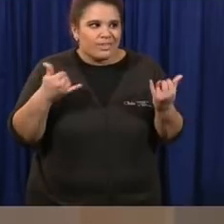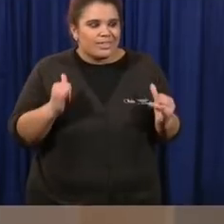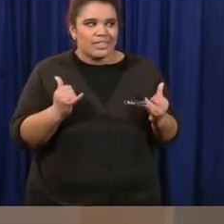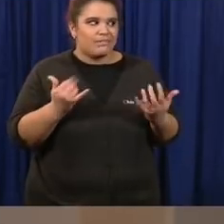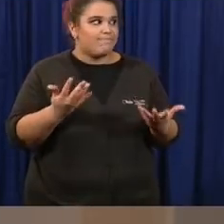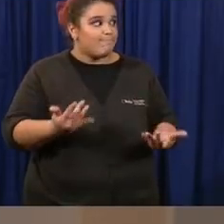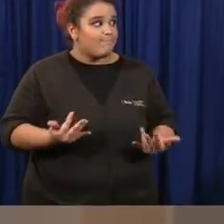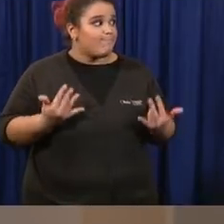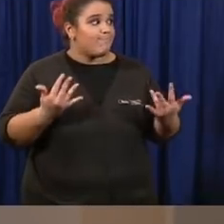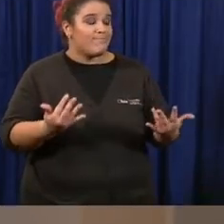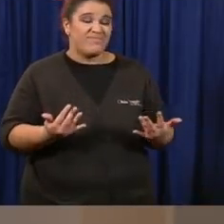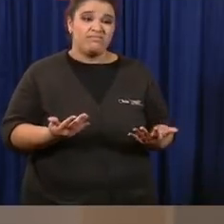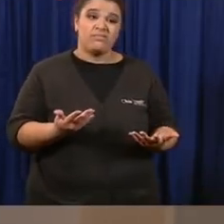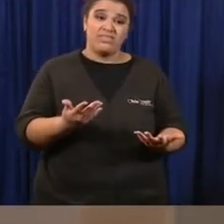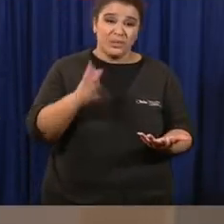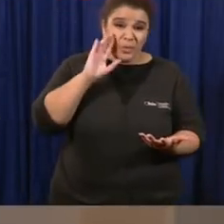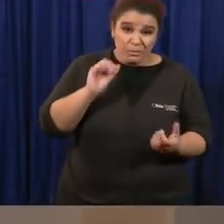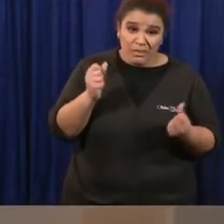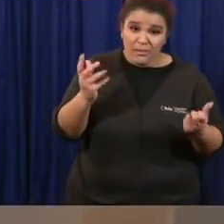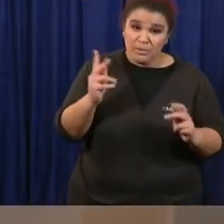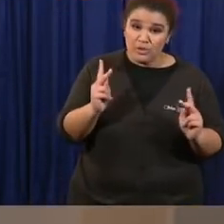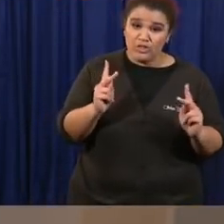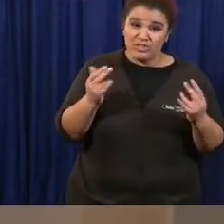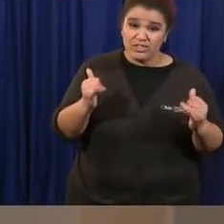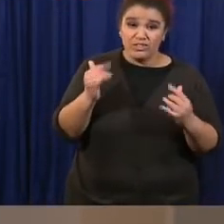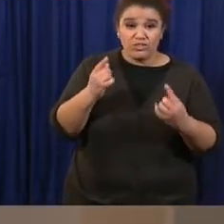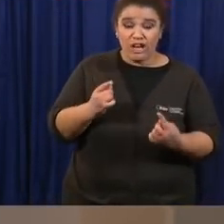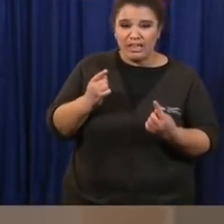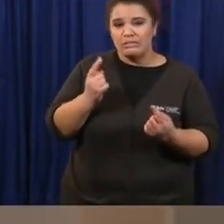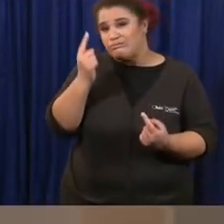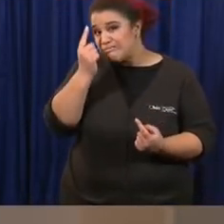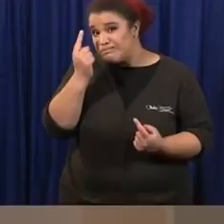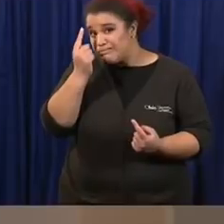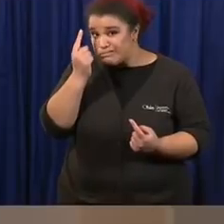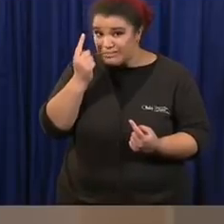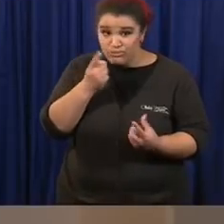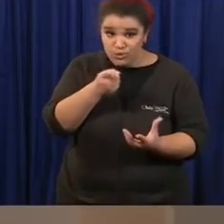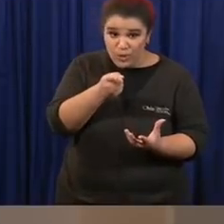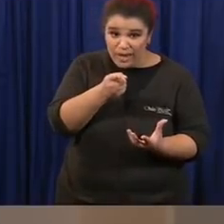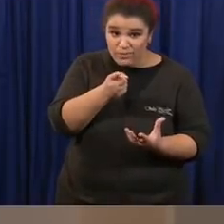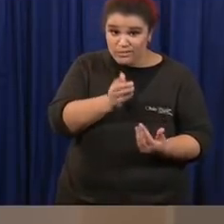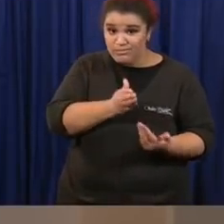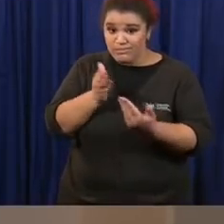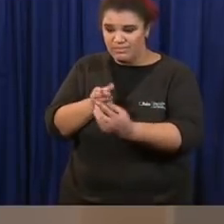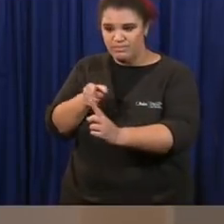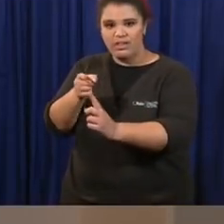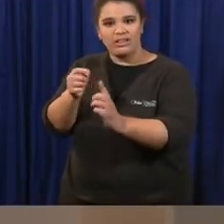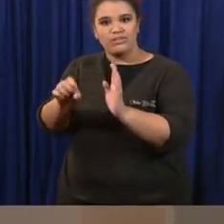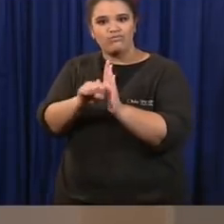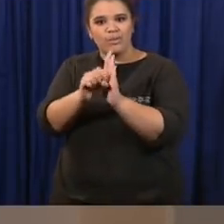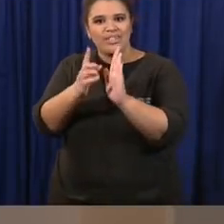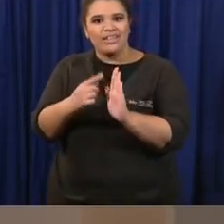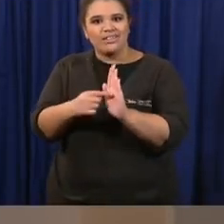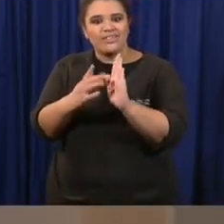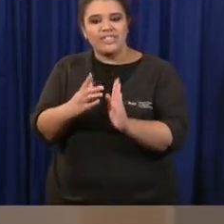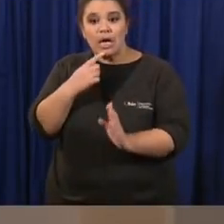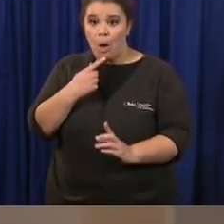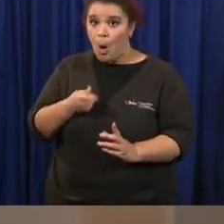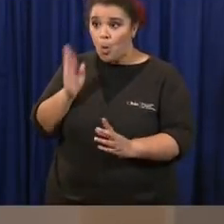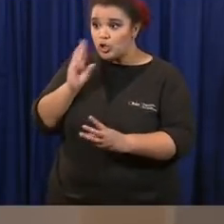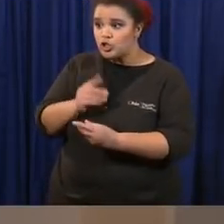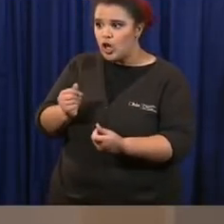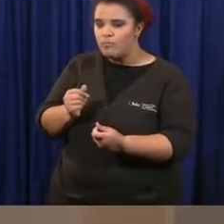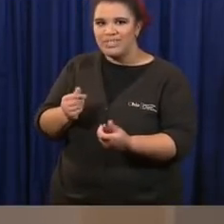and I just want to know if you have a message for someone like that who was told their problem would be solved but hasn't heard back. Sure. Without knowing